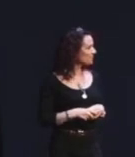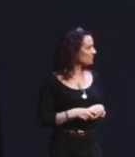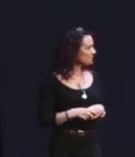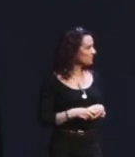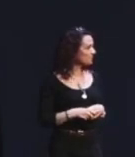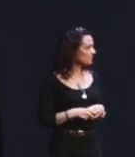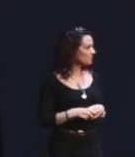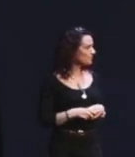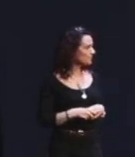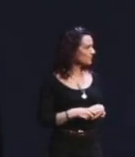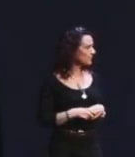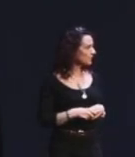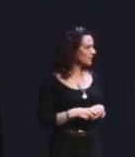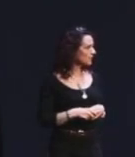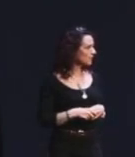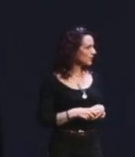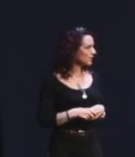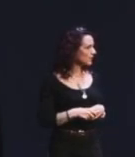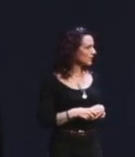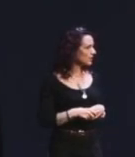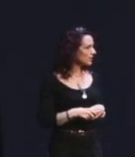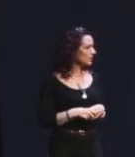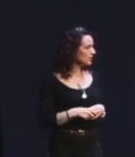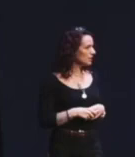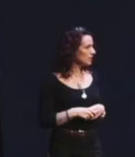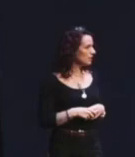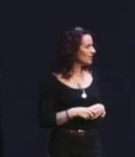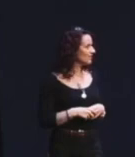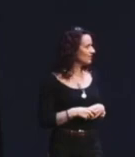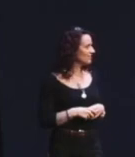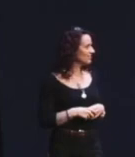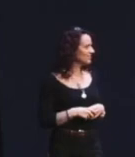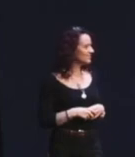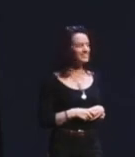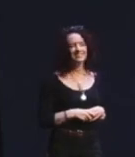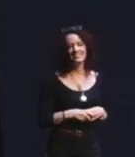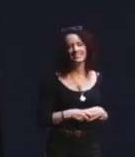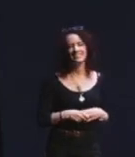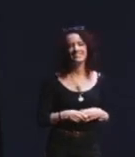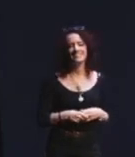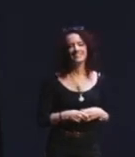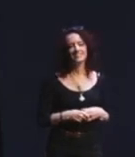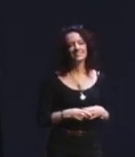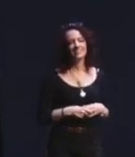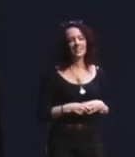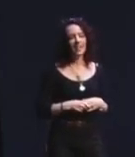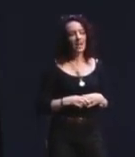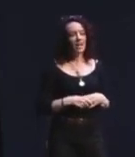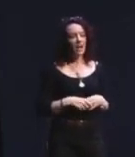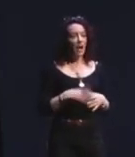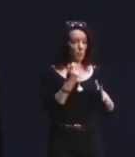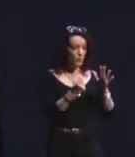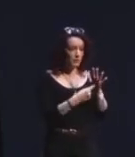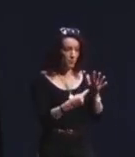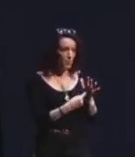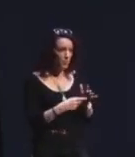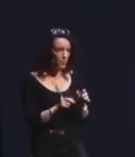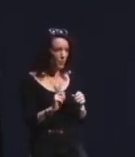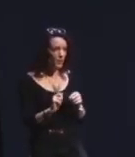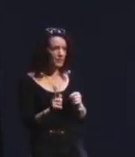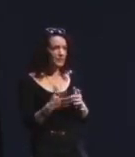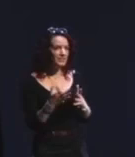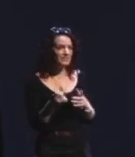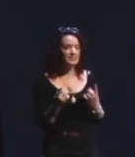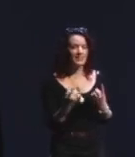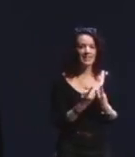Just back to this one just for a second. Thank you. And probably most importantly of all, and this goes back to